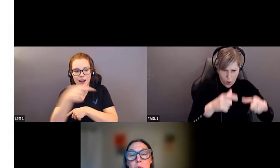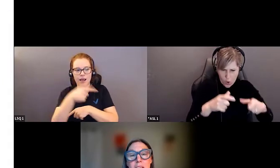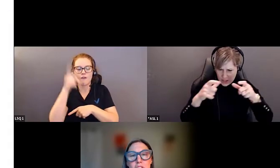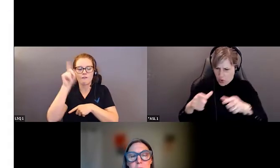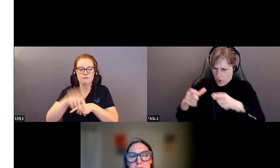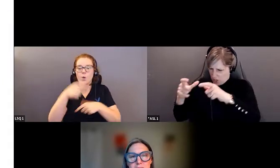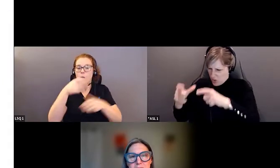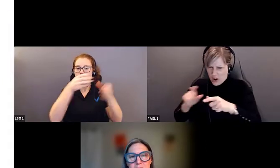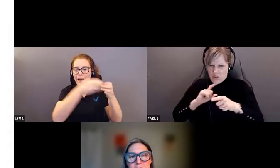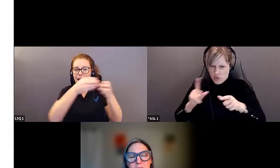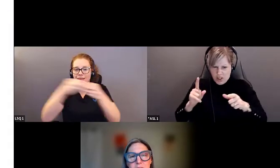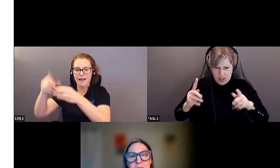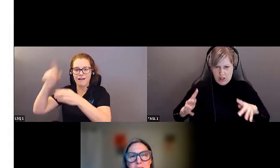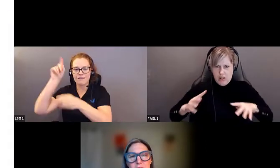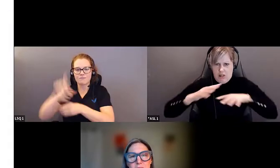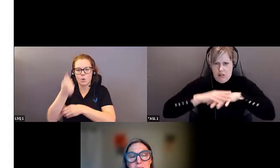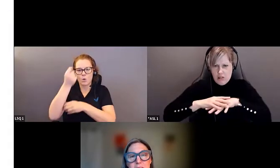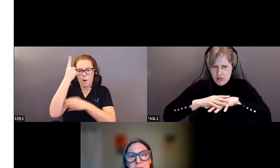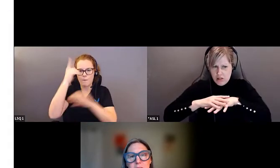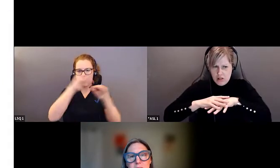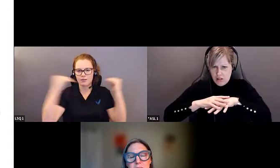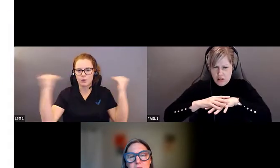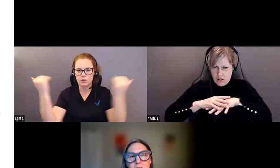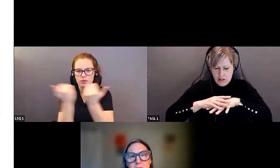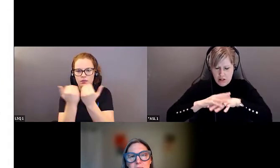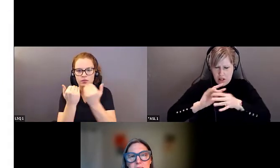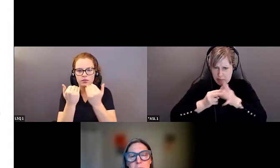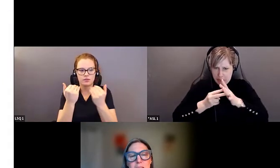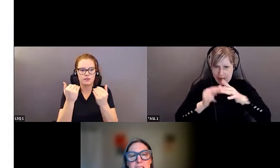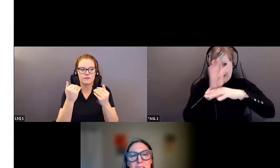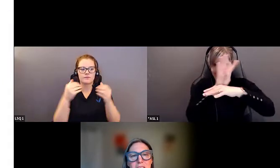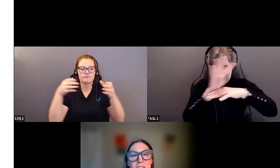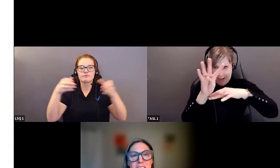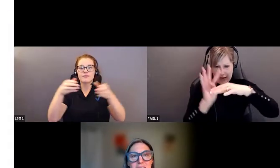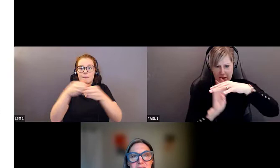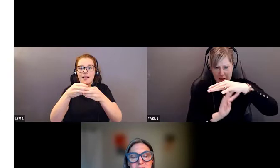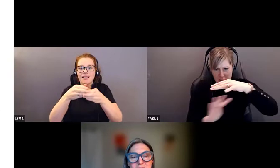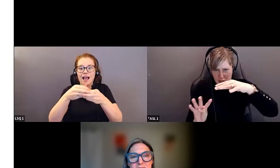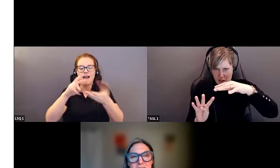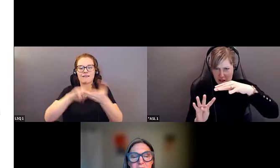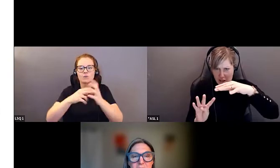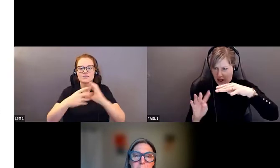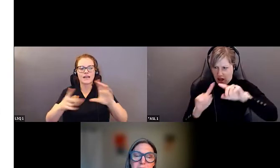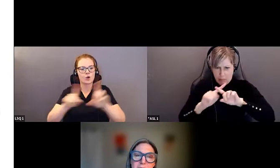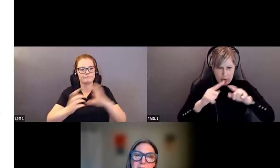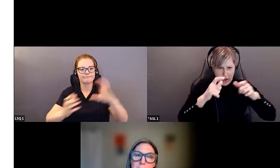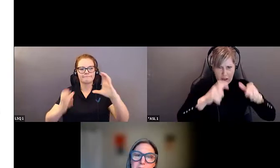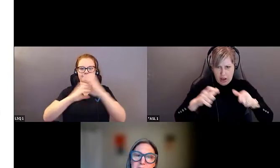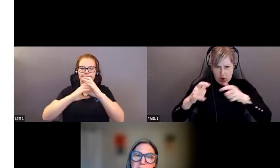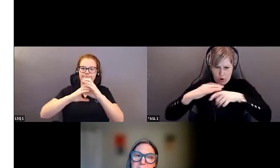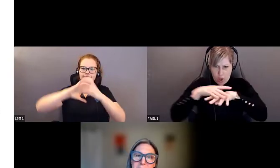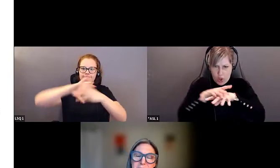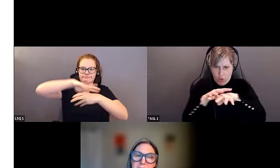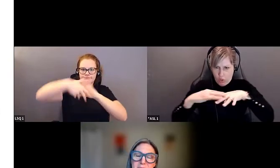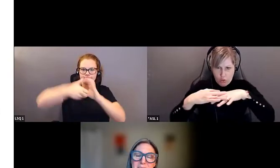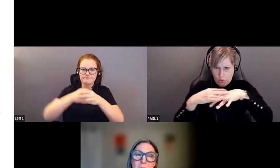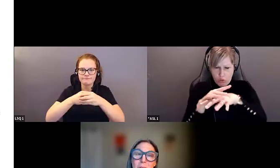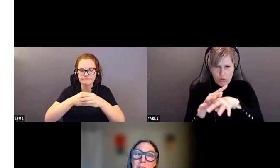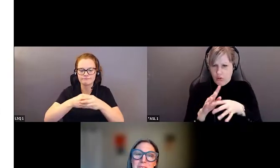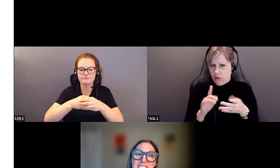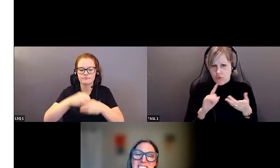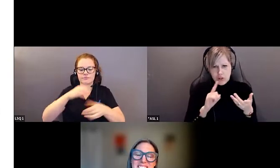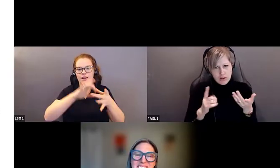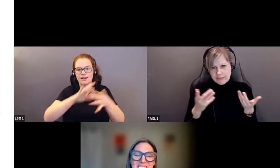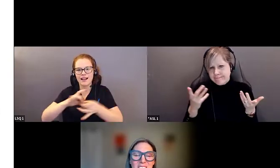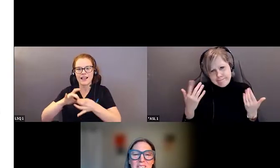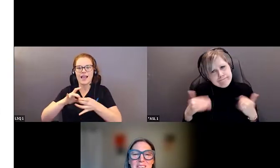complex arrangements of advantage and disadvantage, depending on context, time, and space. So